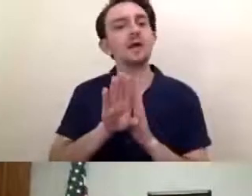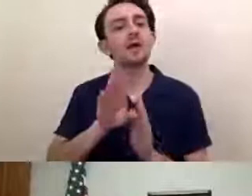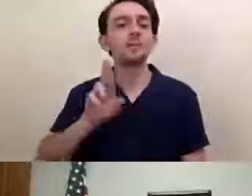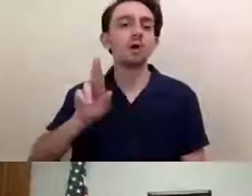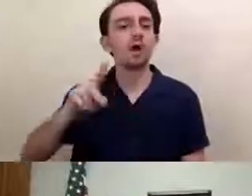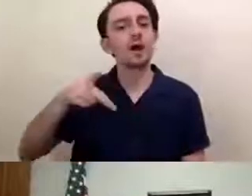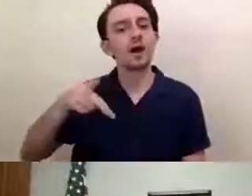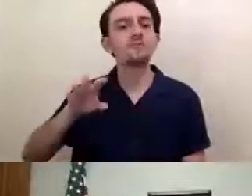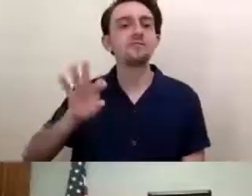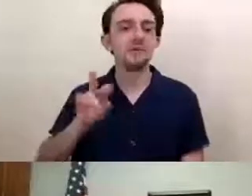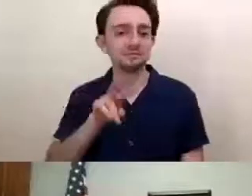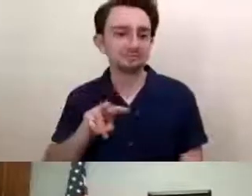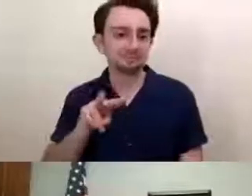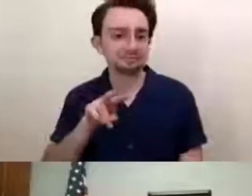it?